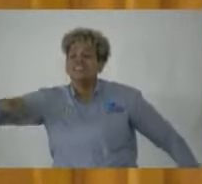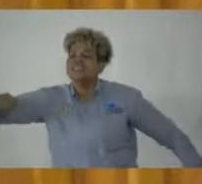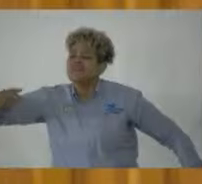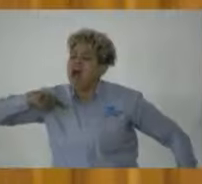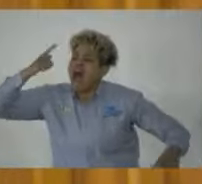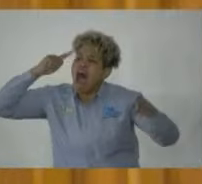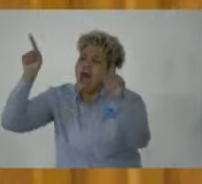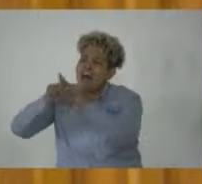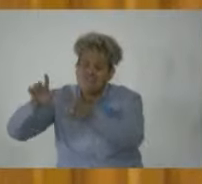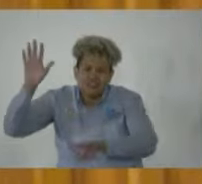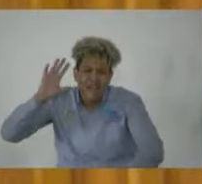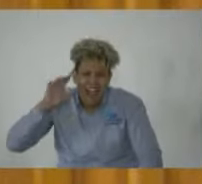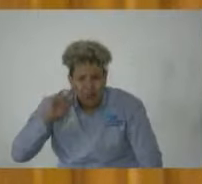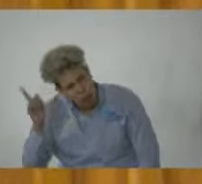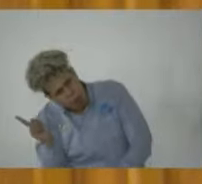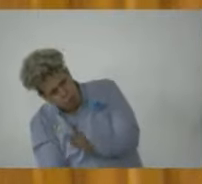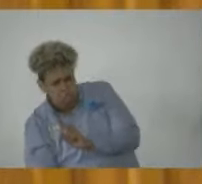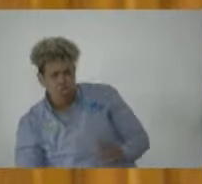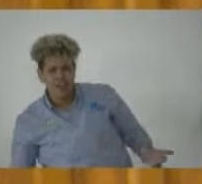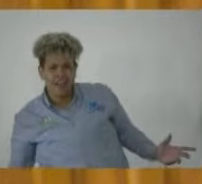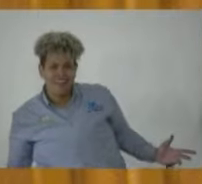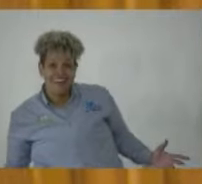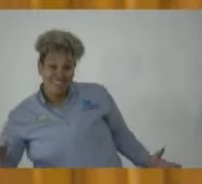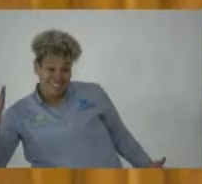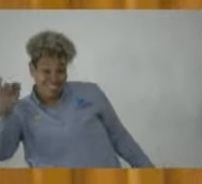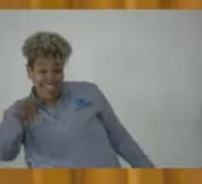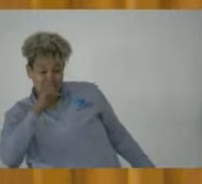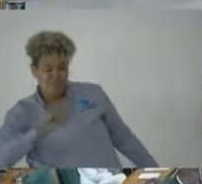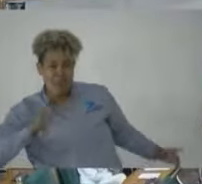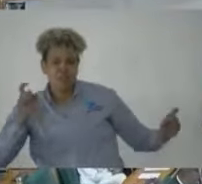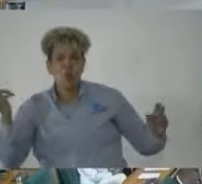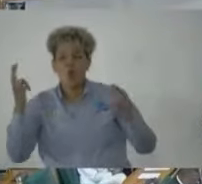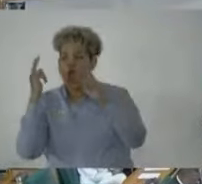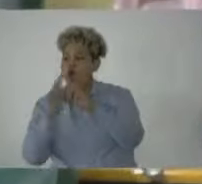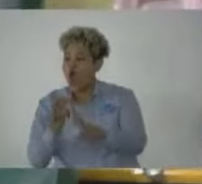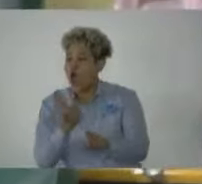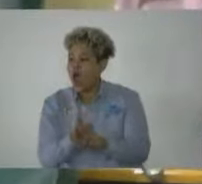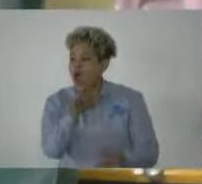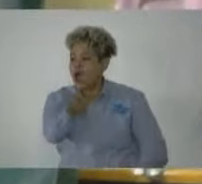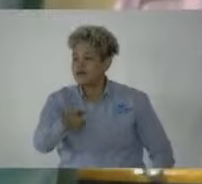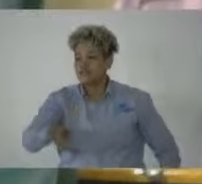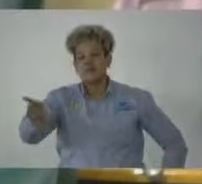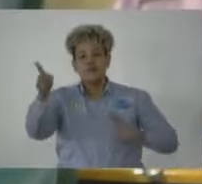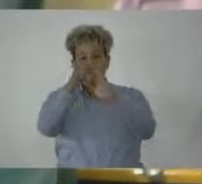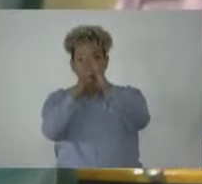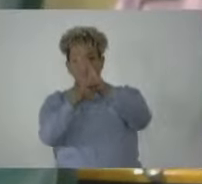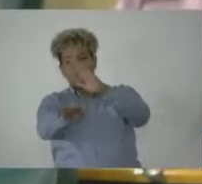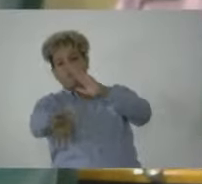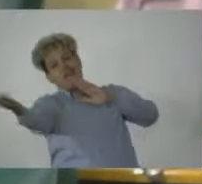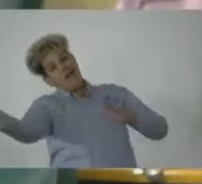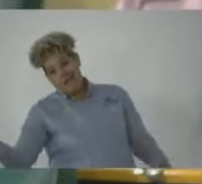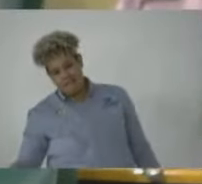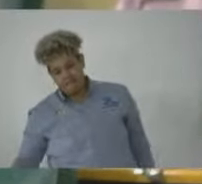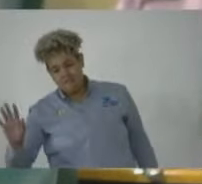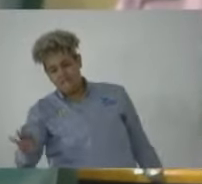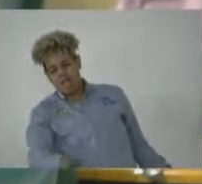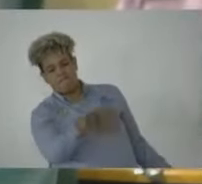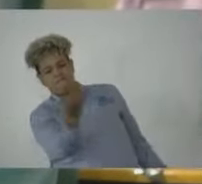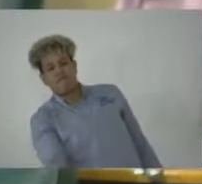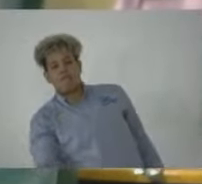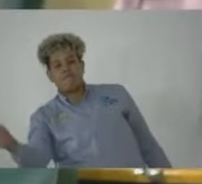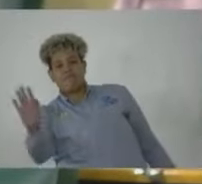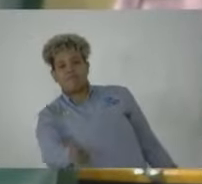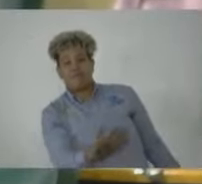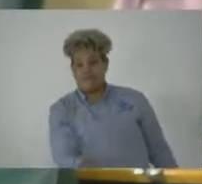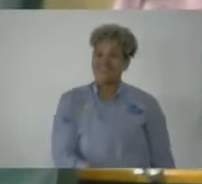principle in the past. That, Madam Speaker, is what you call unprincipled. It is flip-flop, and it is